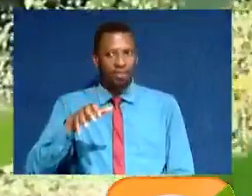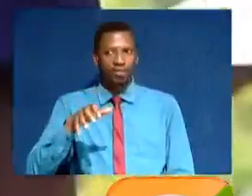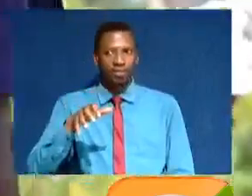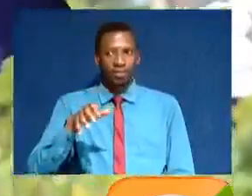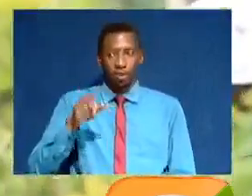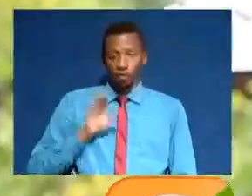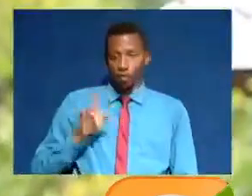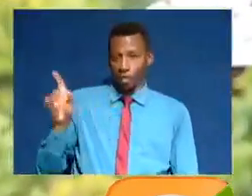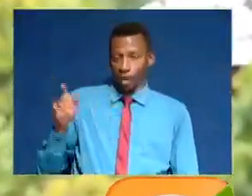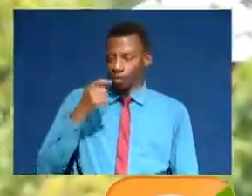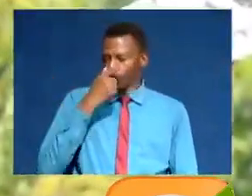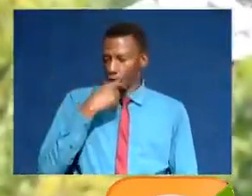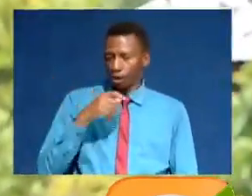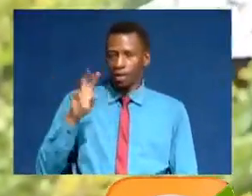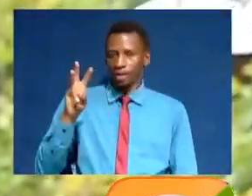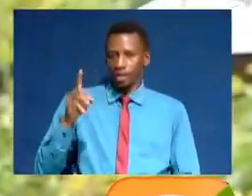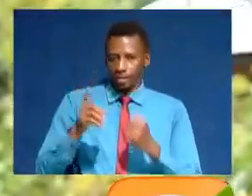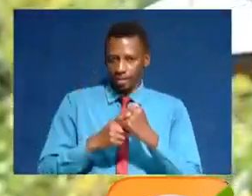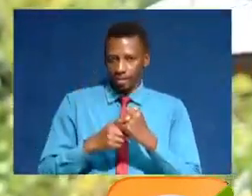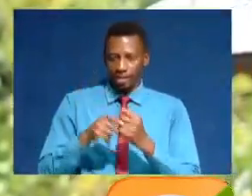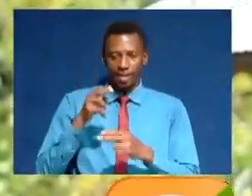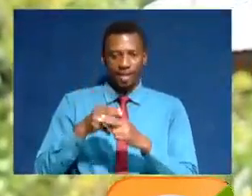36-year-old Pauline Odwor is at work.